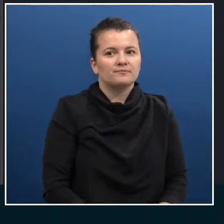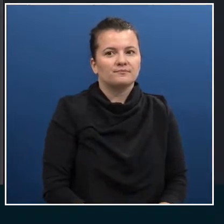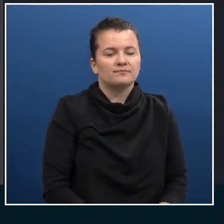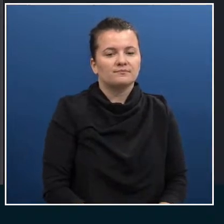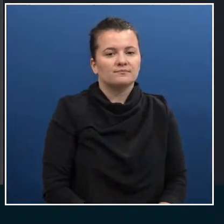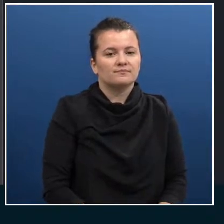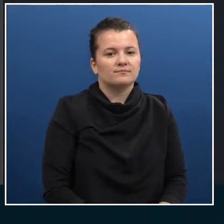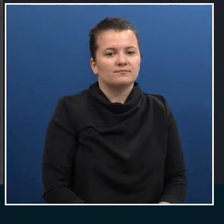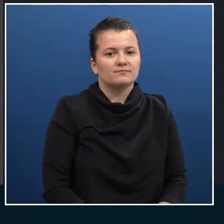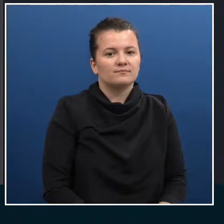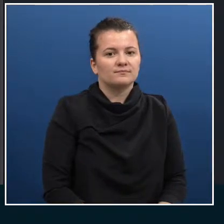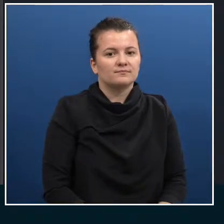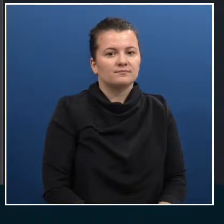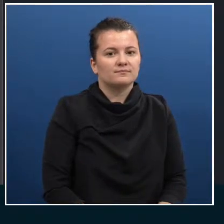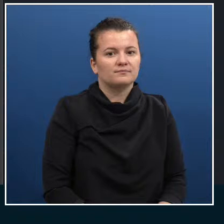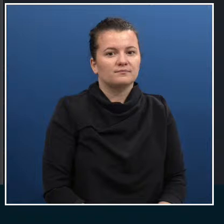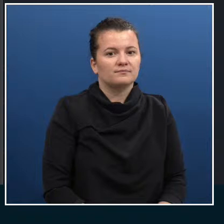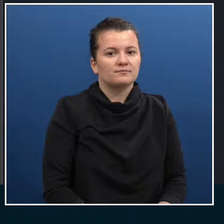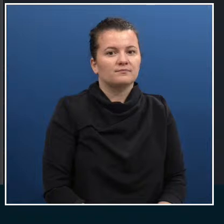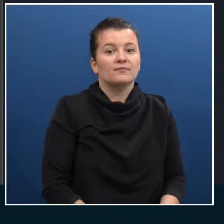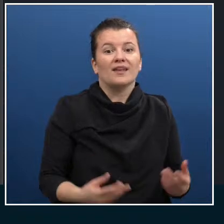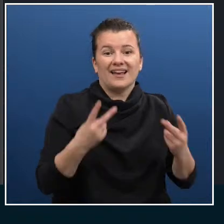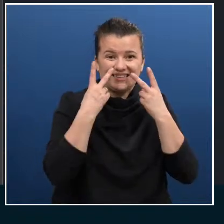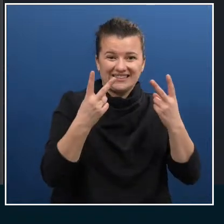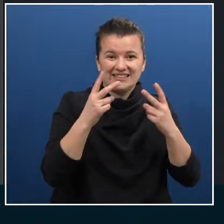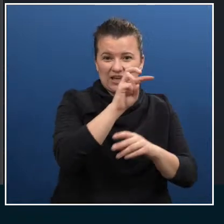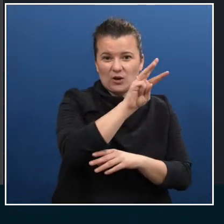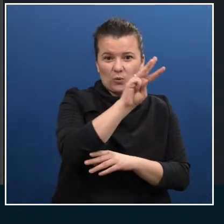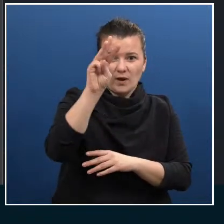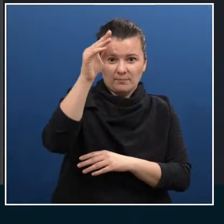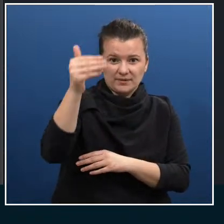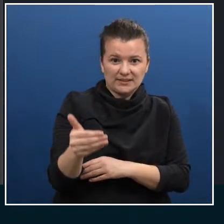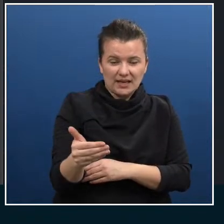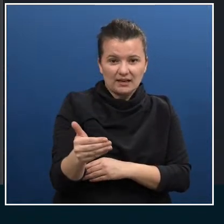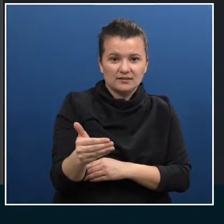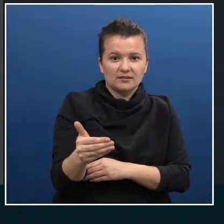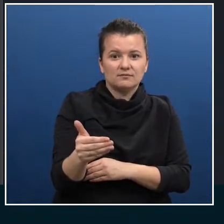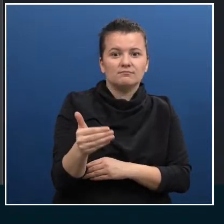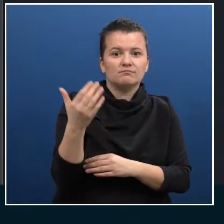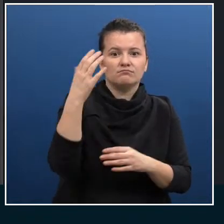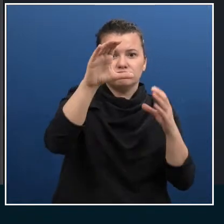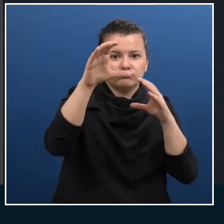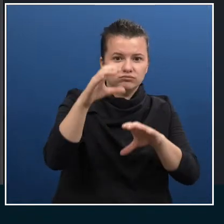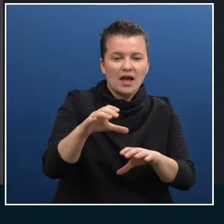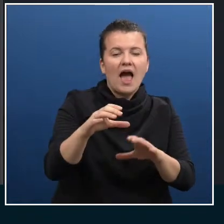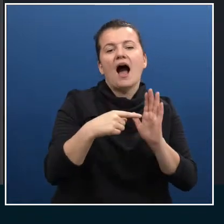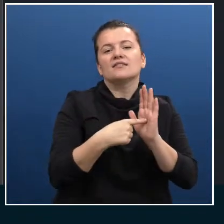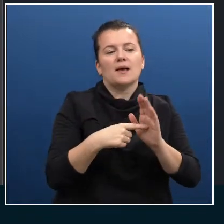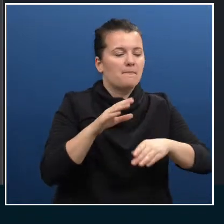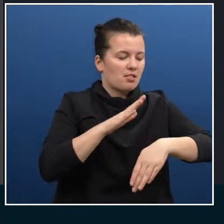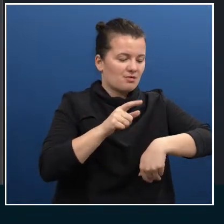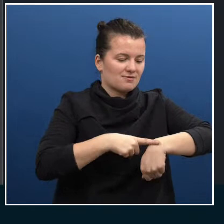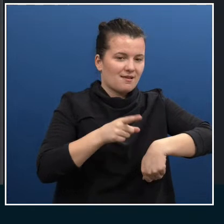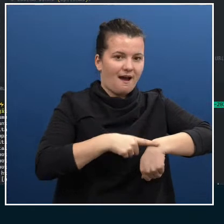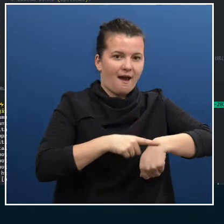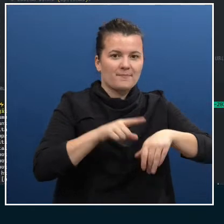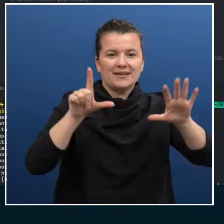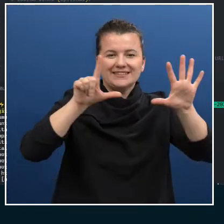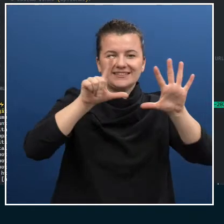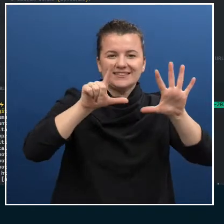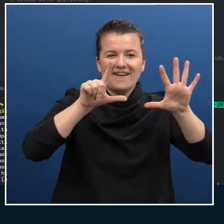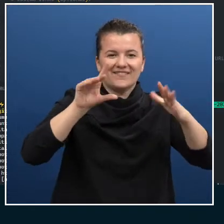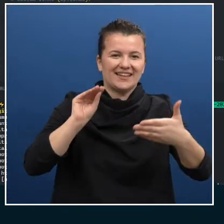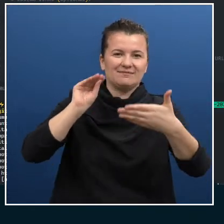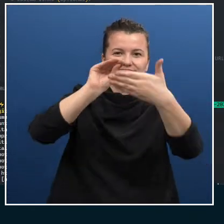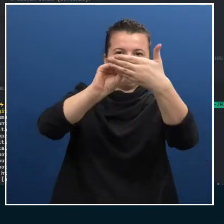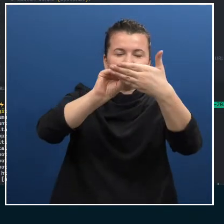the website, you see that it's from 1 o'clock till 7 o'clock, and that's of course not